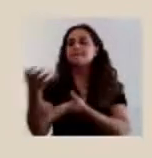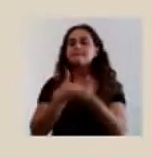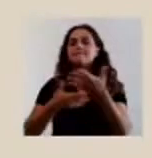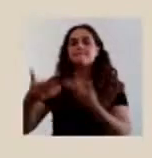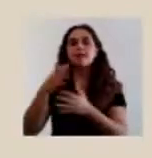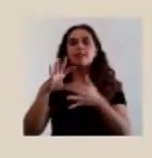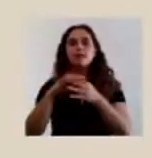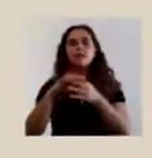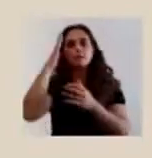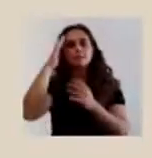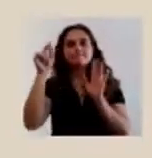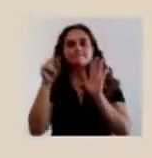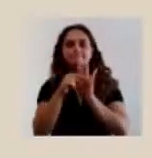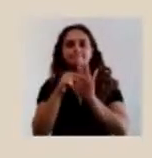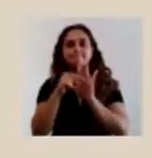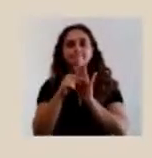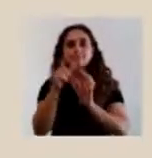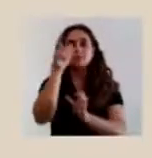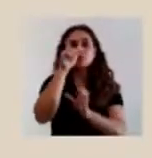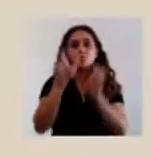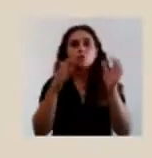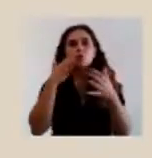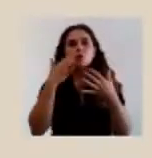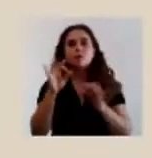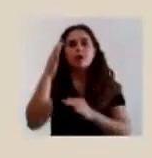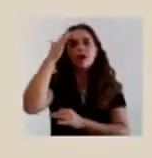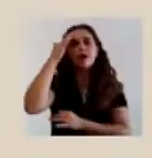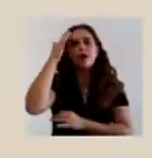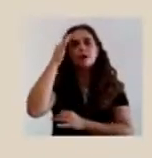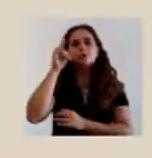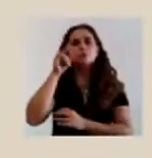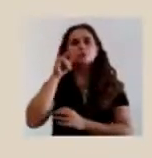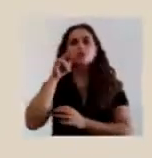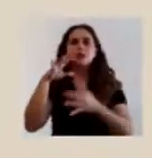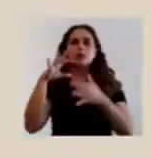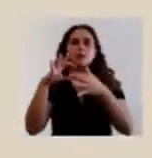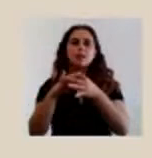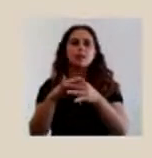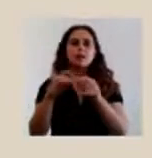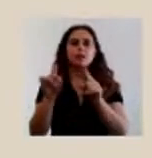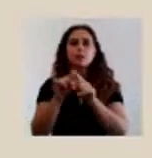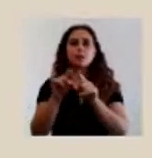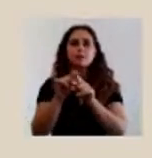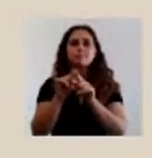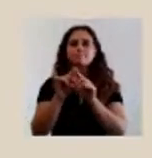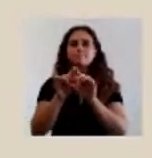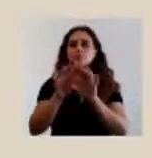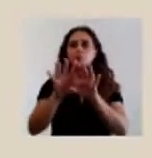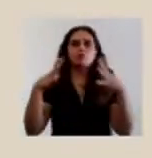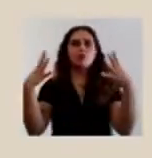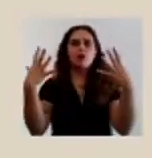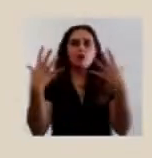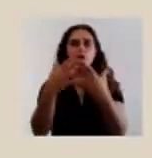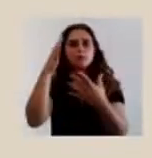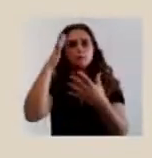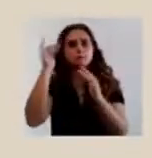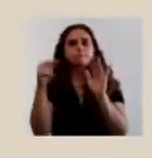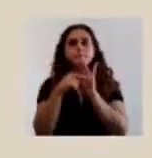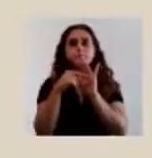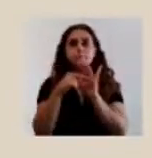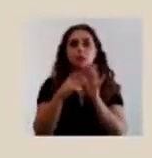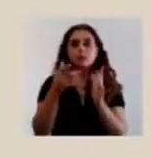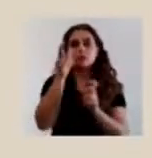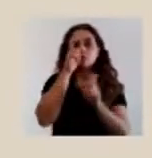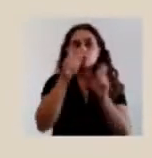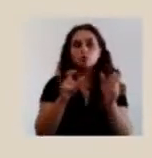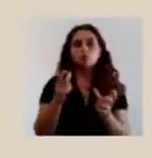underlying bias. People typically think of bias within the framework of out-group bias, where an individual